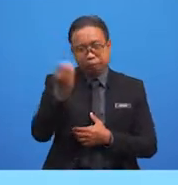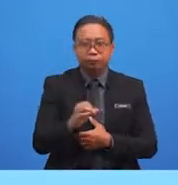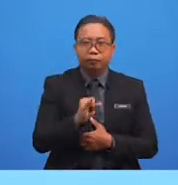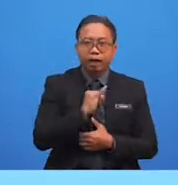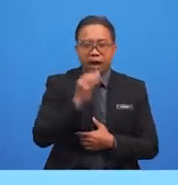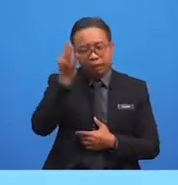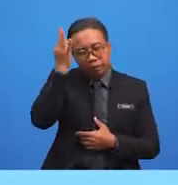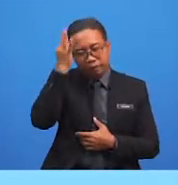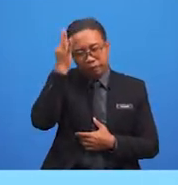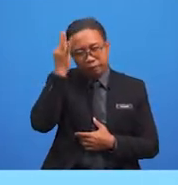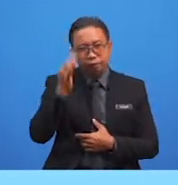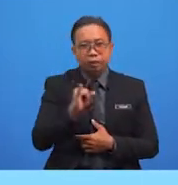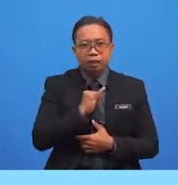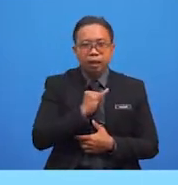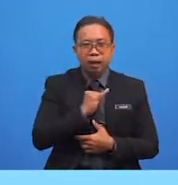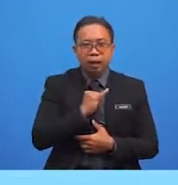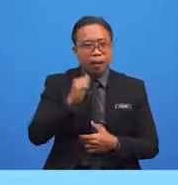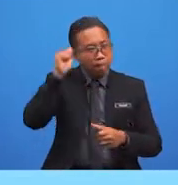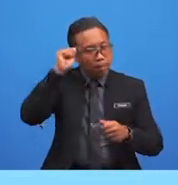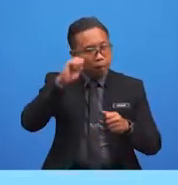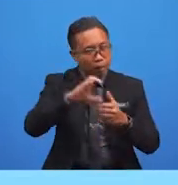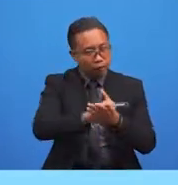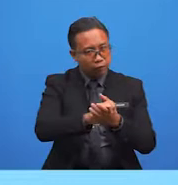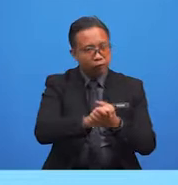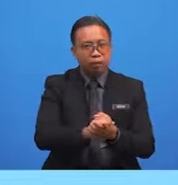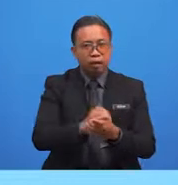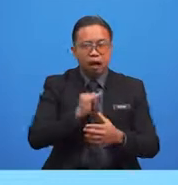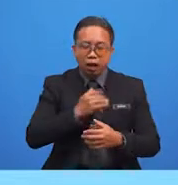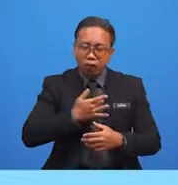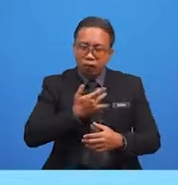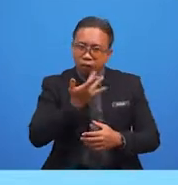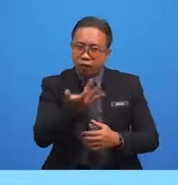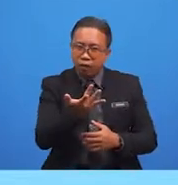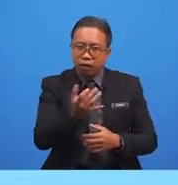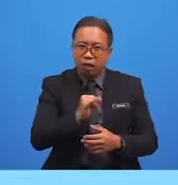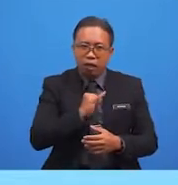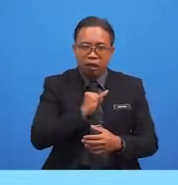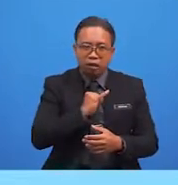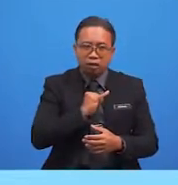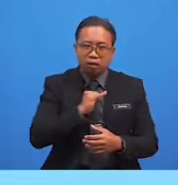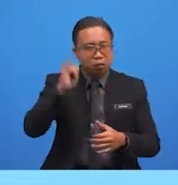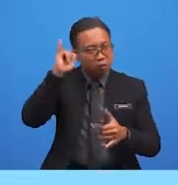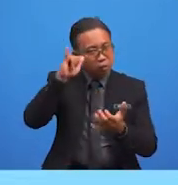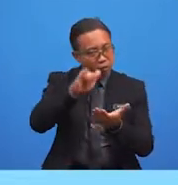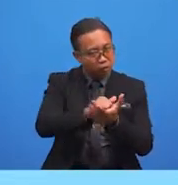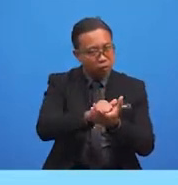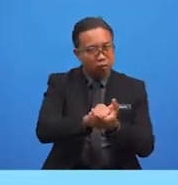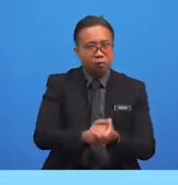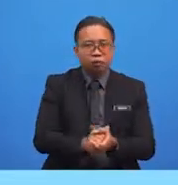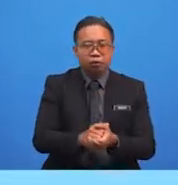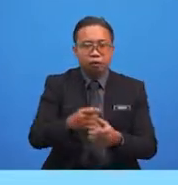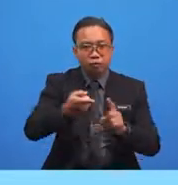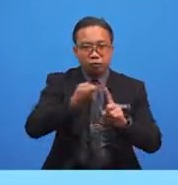I think, I believe, I feel, I am convinced that, from